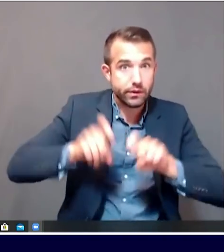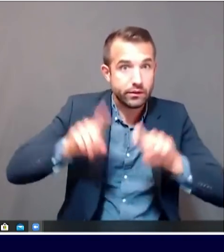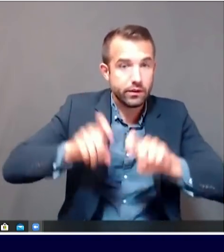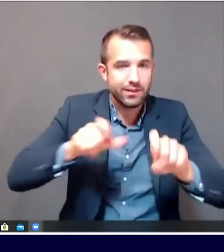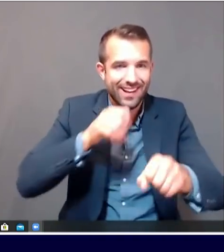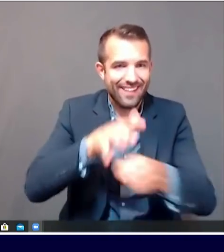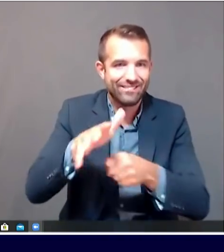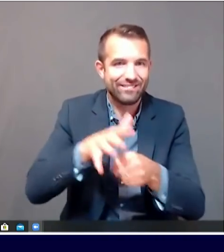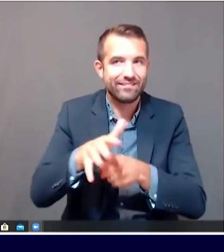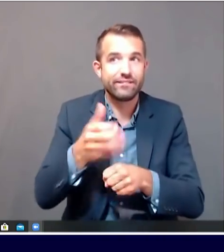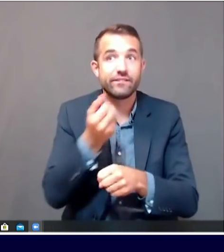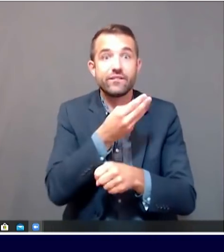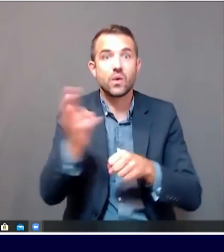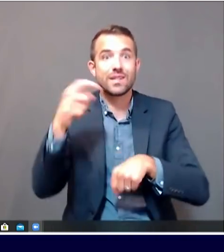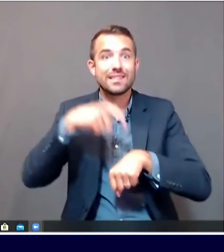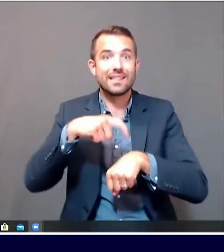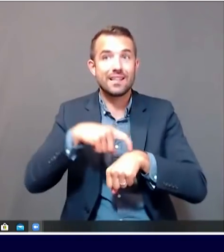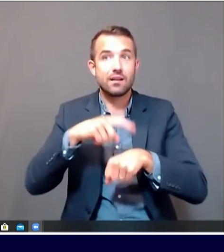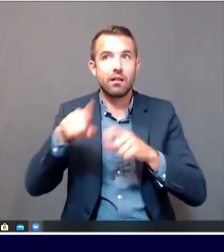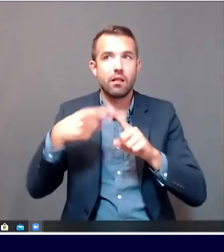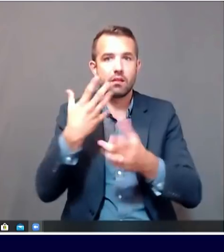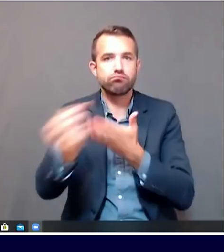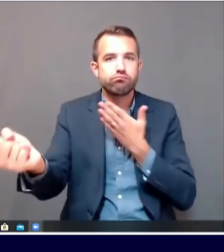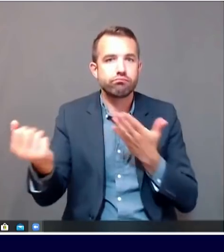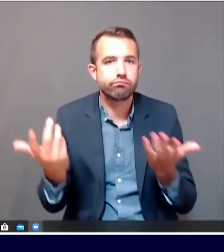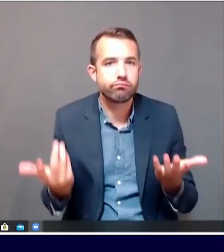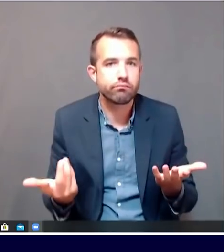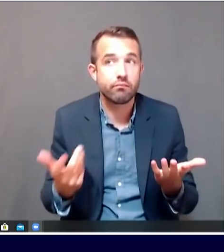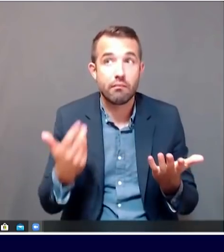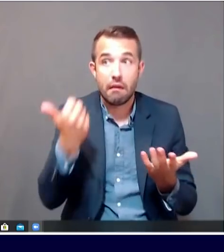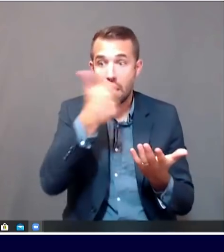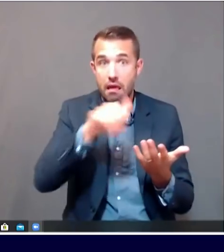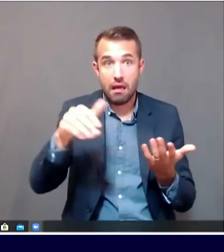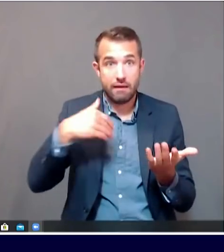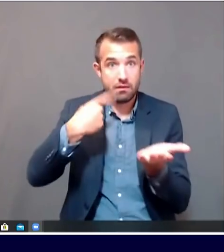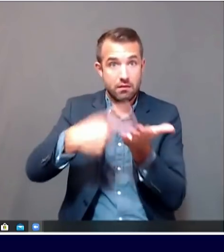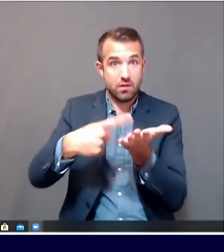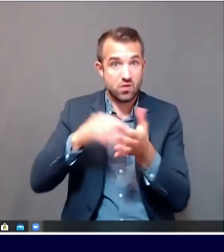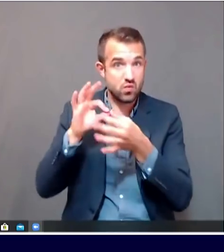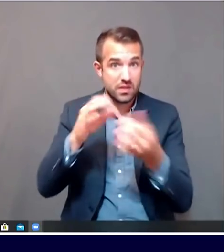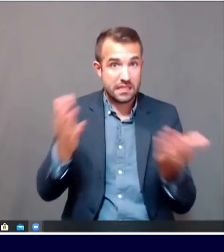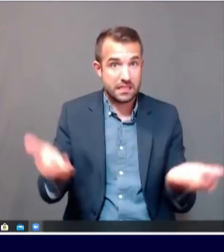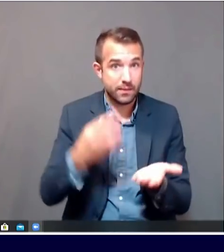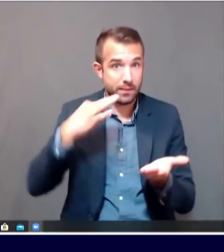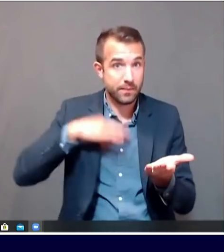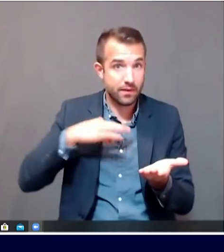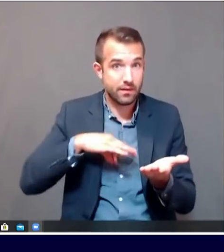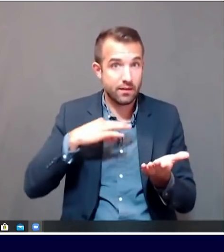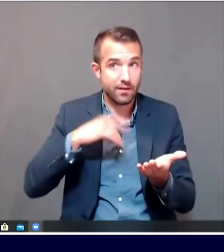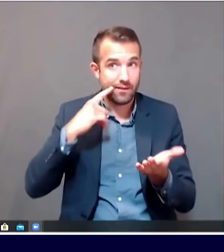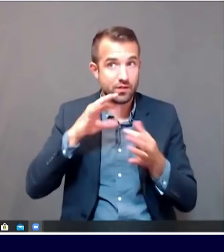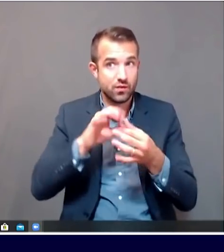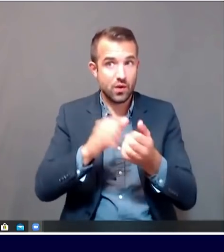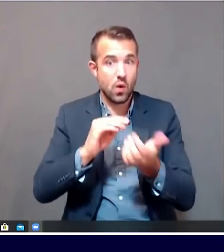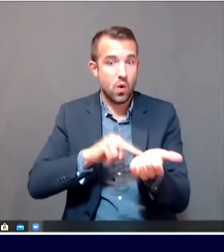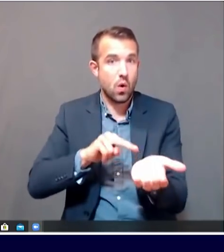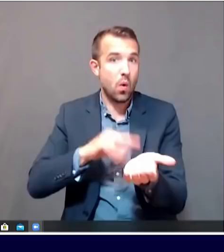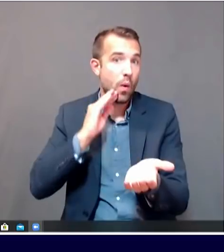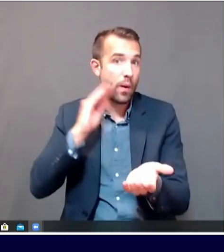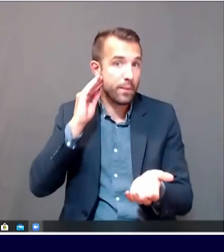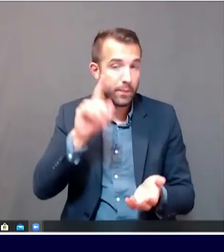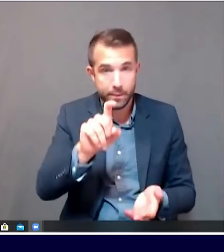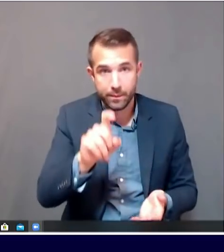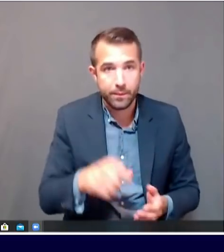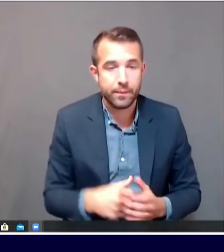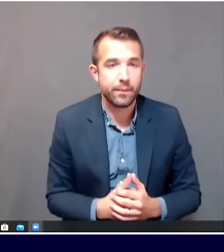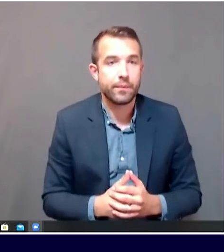on the state level? Bob, there has been. We received word not too many days ago that there would be